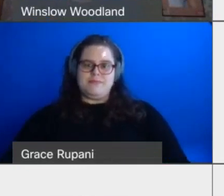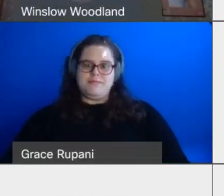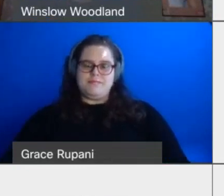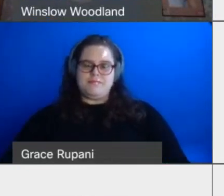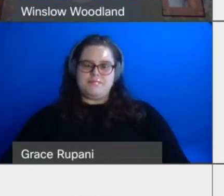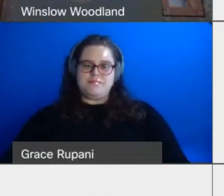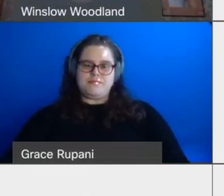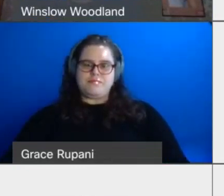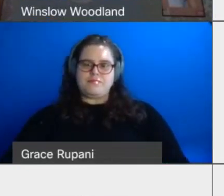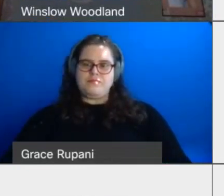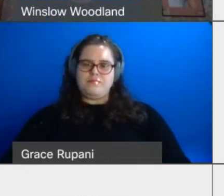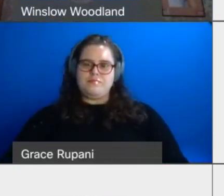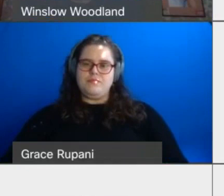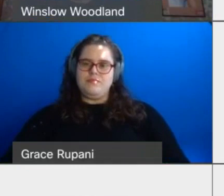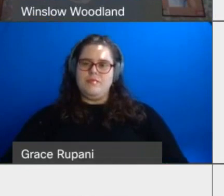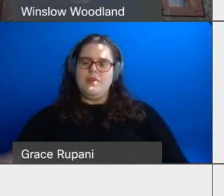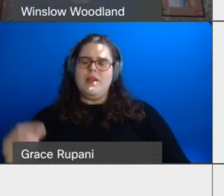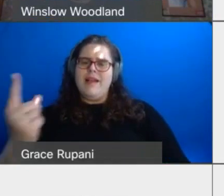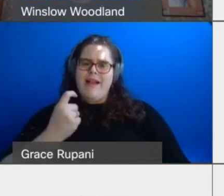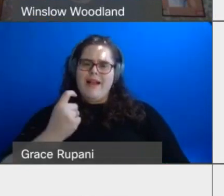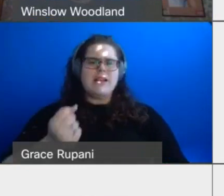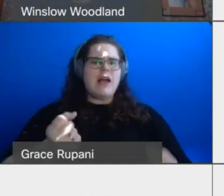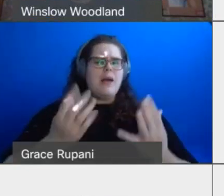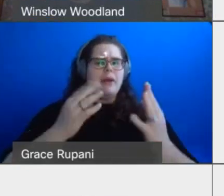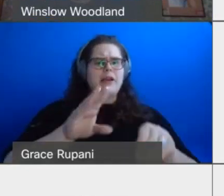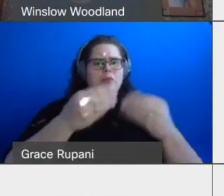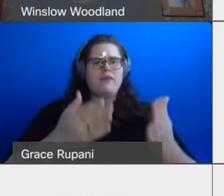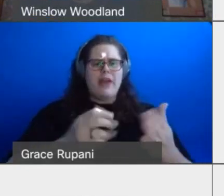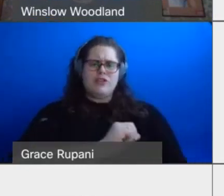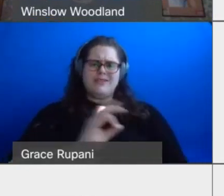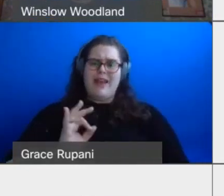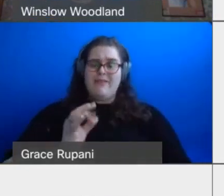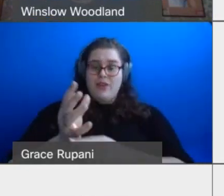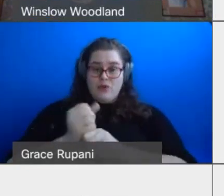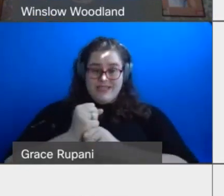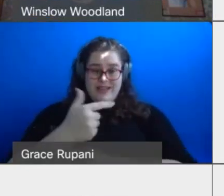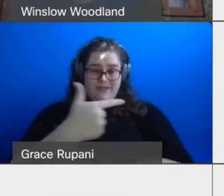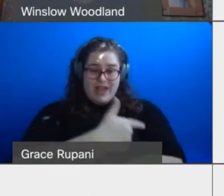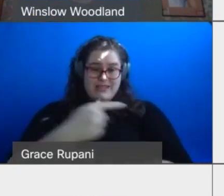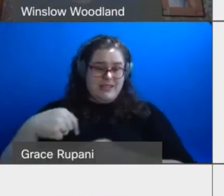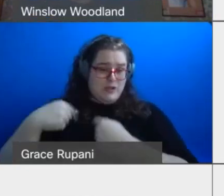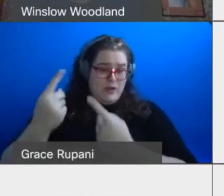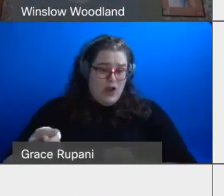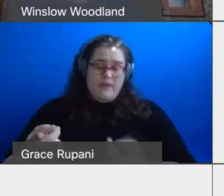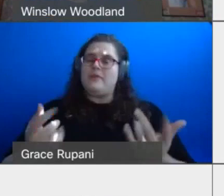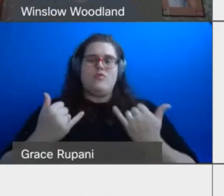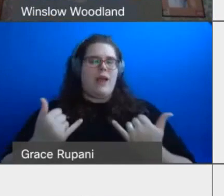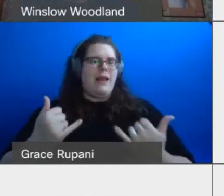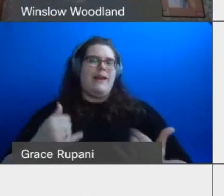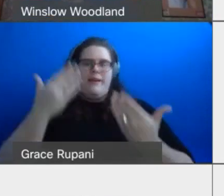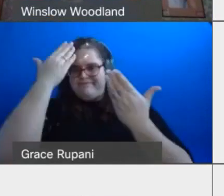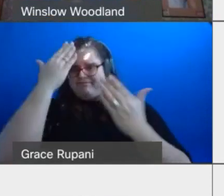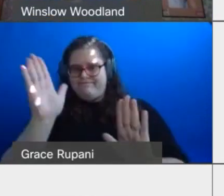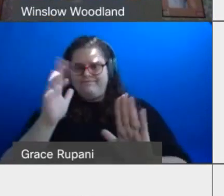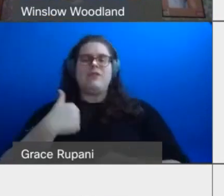So do we know the percentage of provider staff that have received the vaccine? Not at this time. We are following up with providers so that we